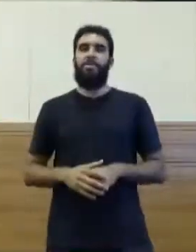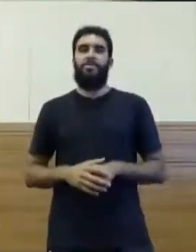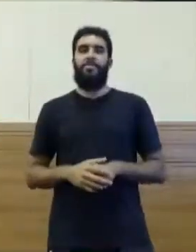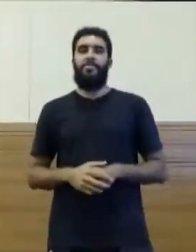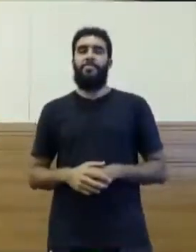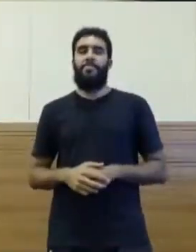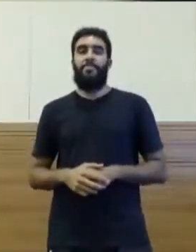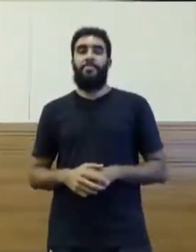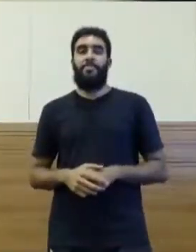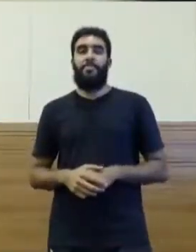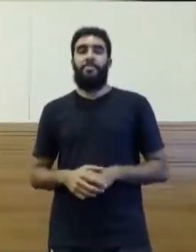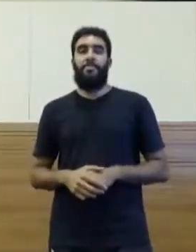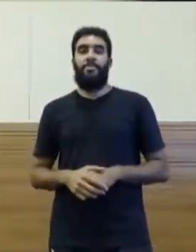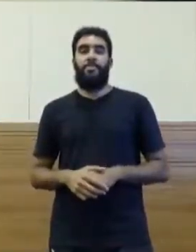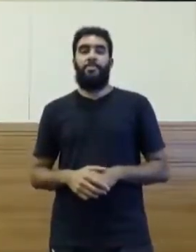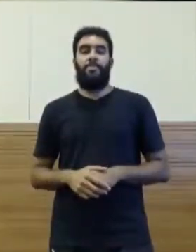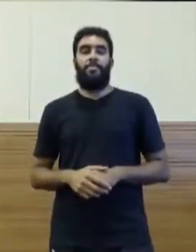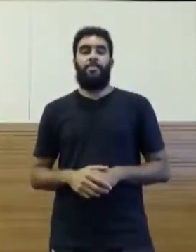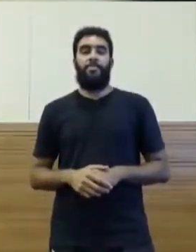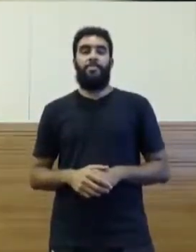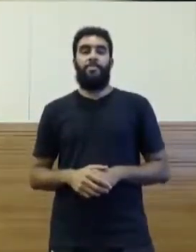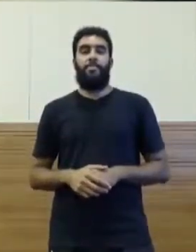ahead.